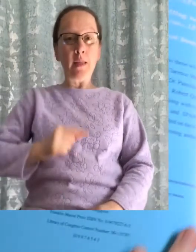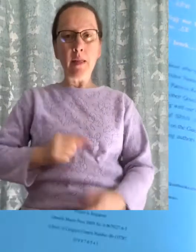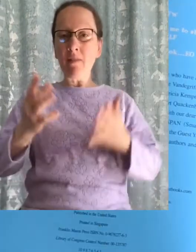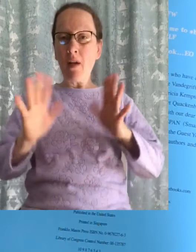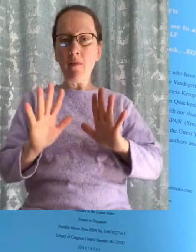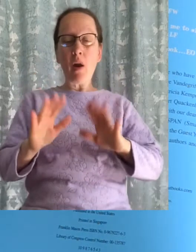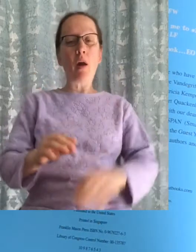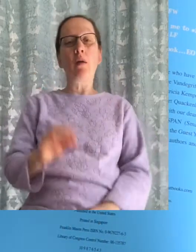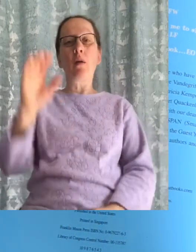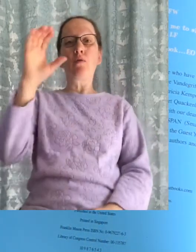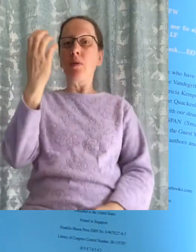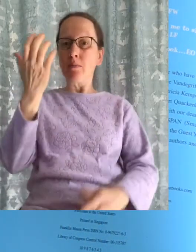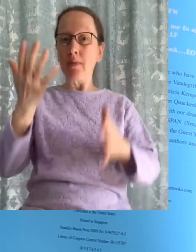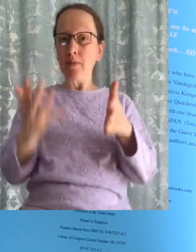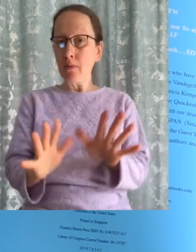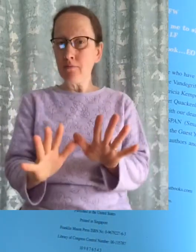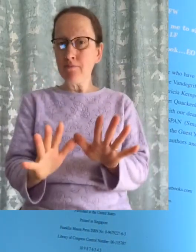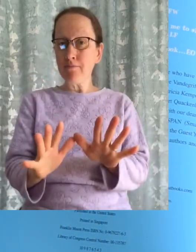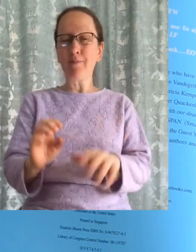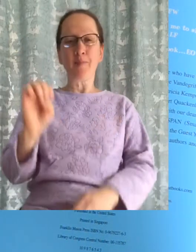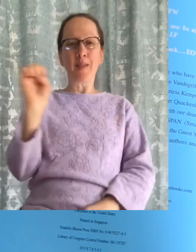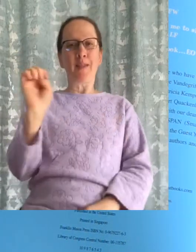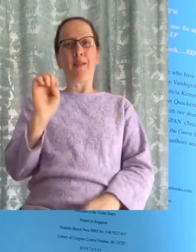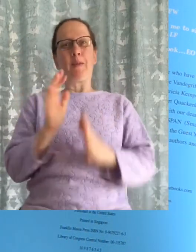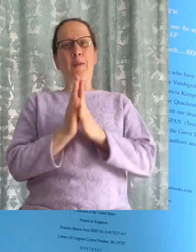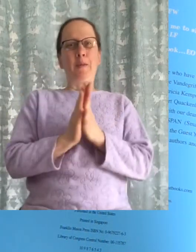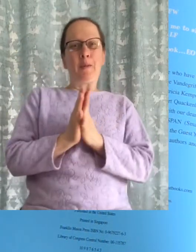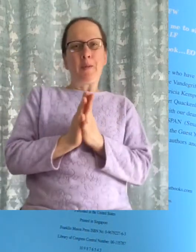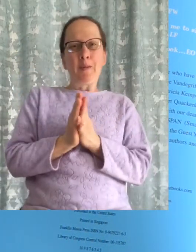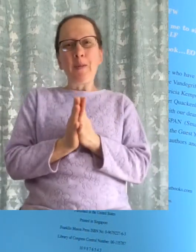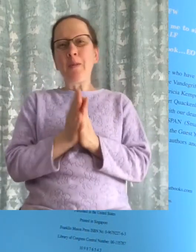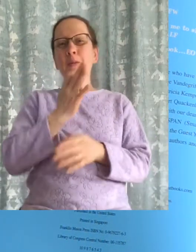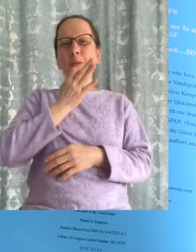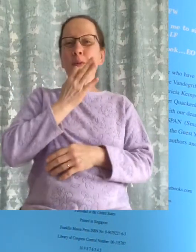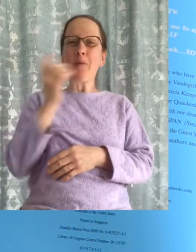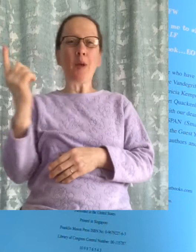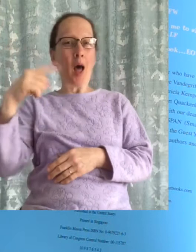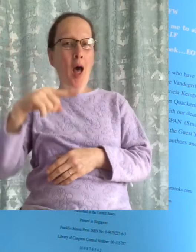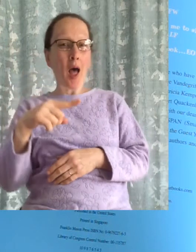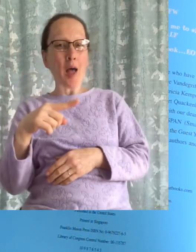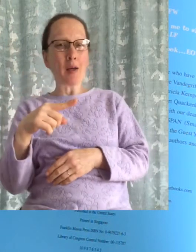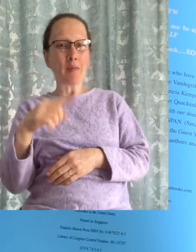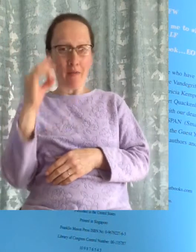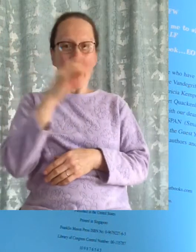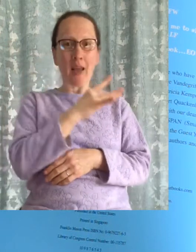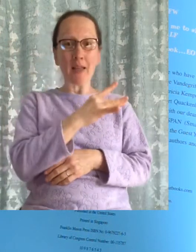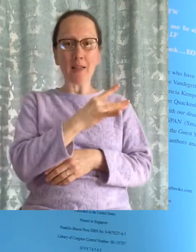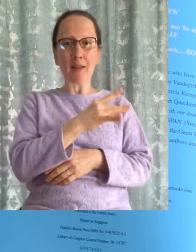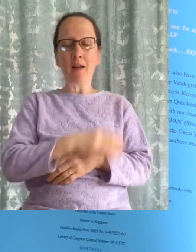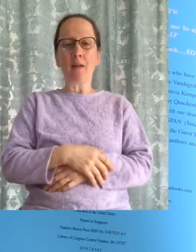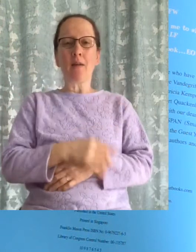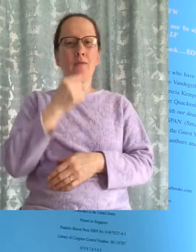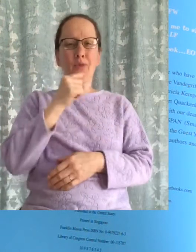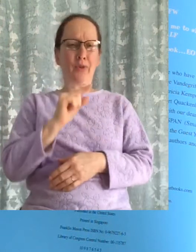Thanksgiving was over, and Christmas had passed, but Easter, oh Easter, was coming so fast. With